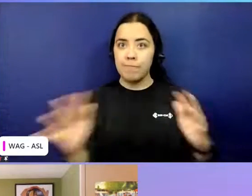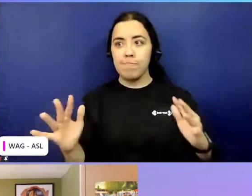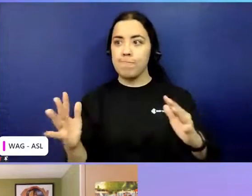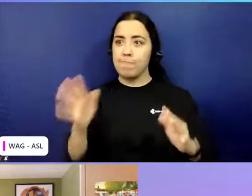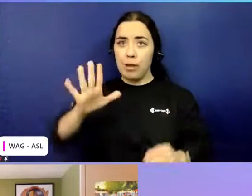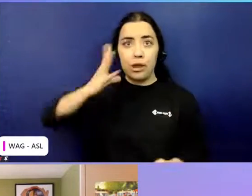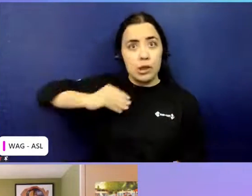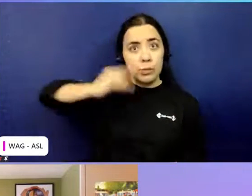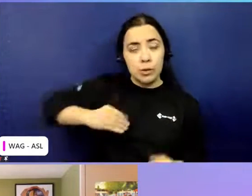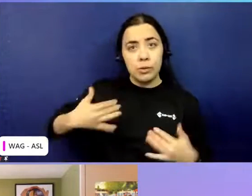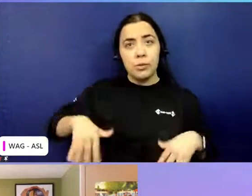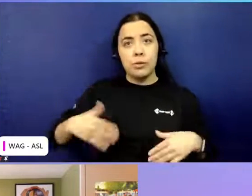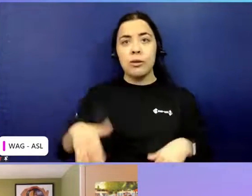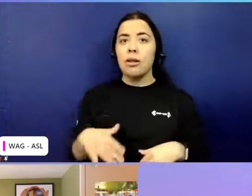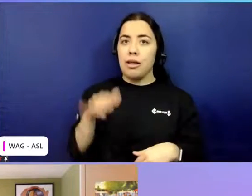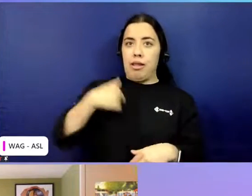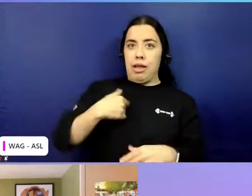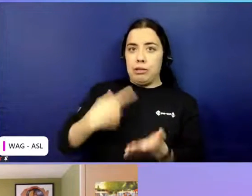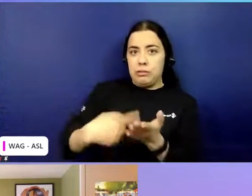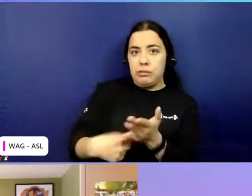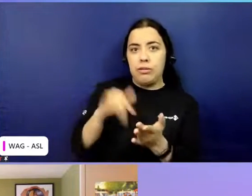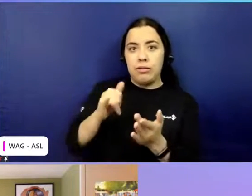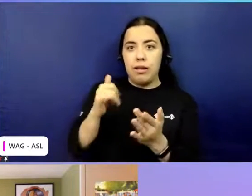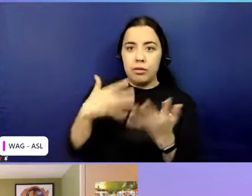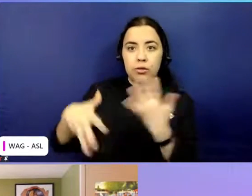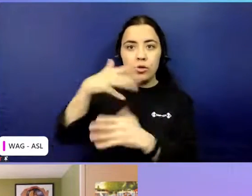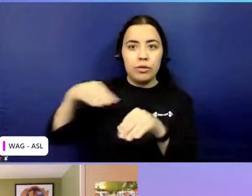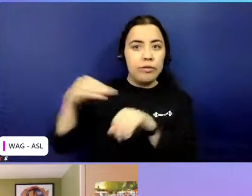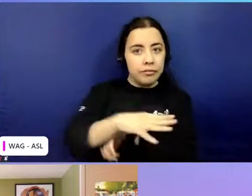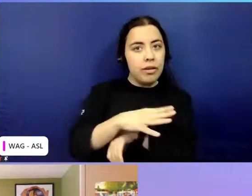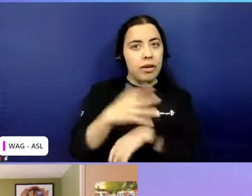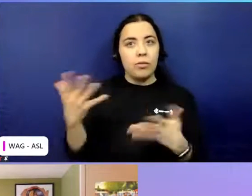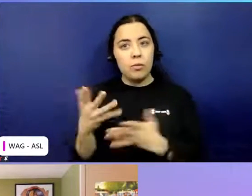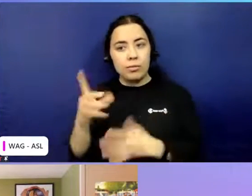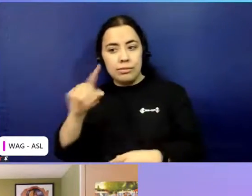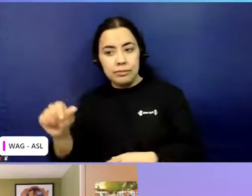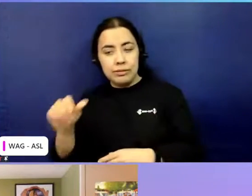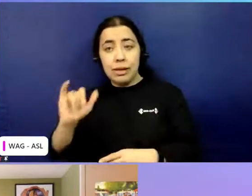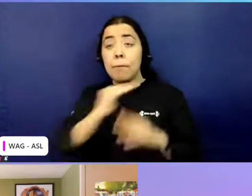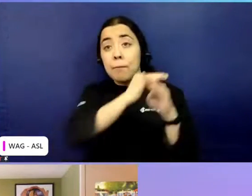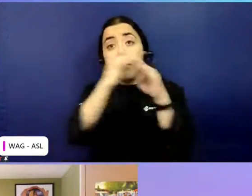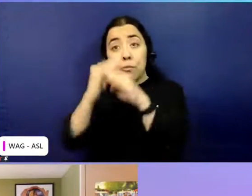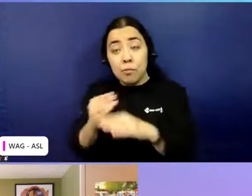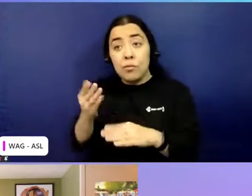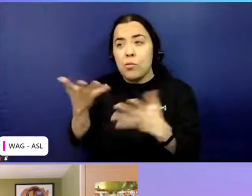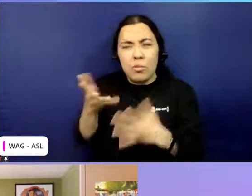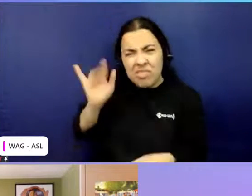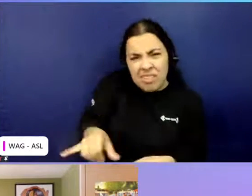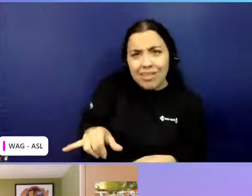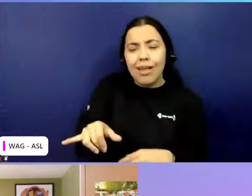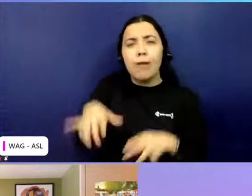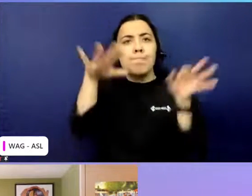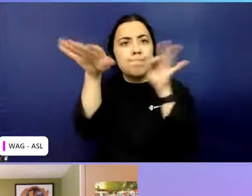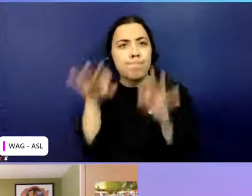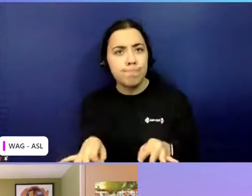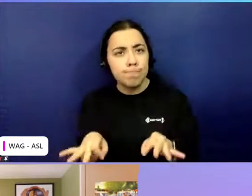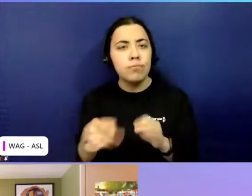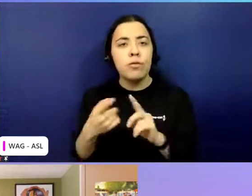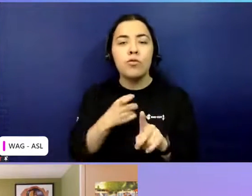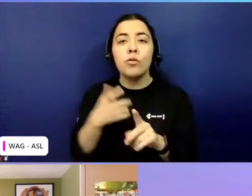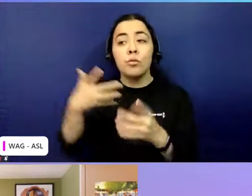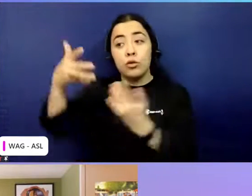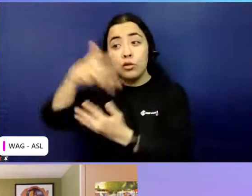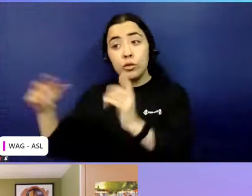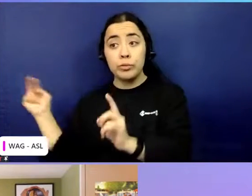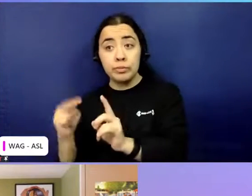So I talk a lot about the social impact of what disability, those barriers are from the social,